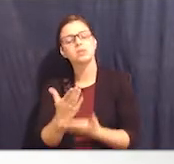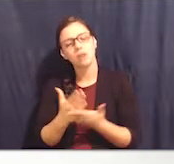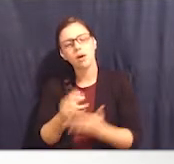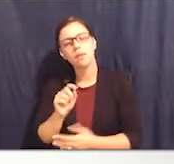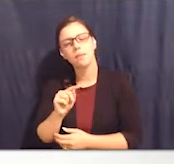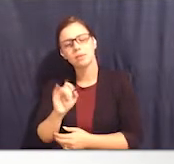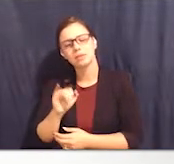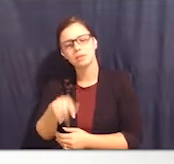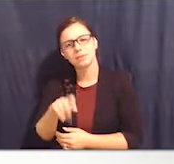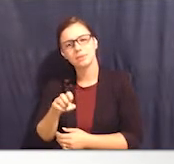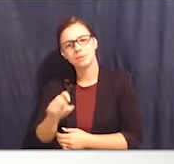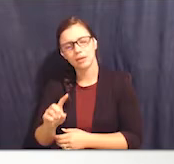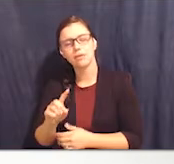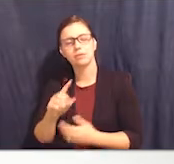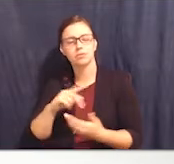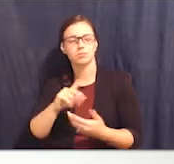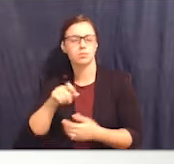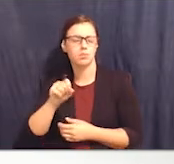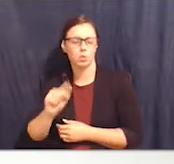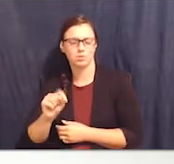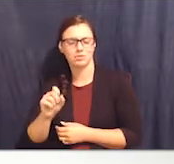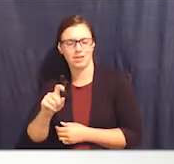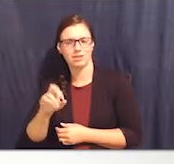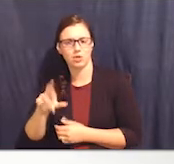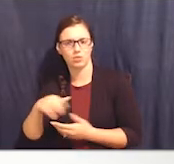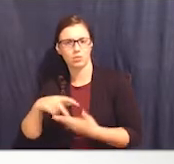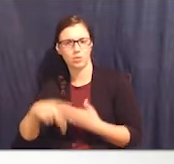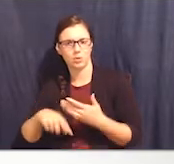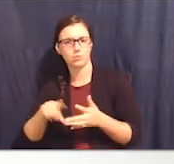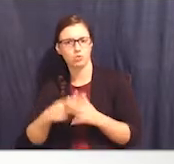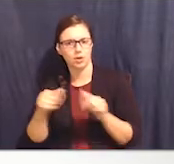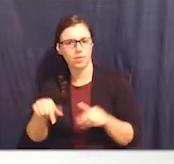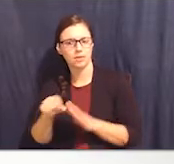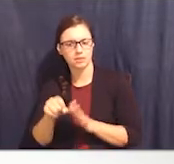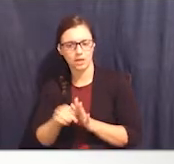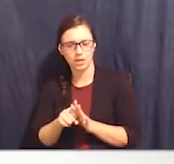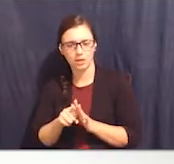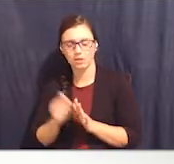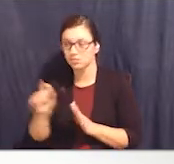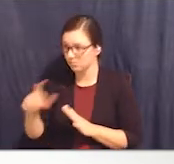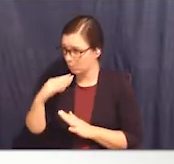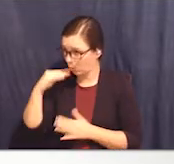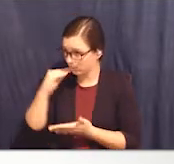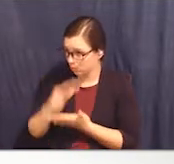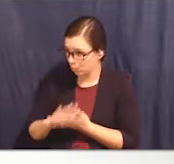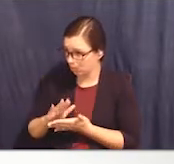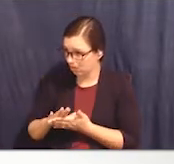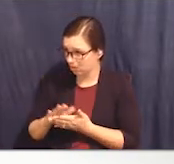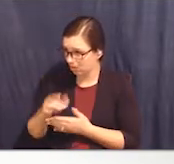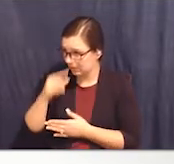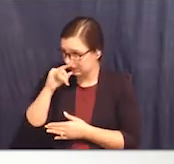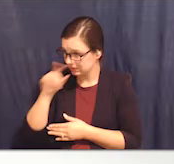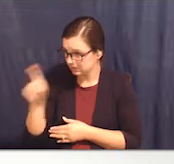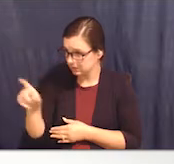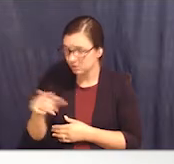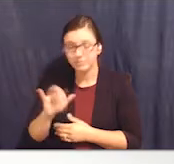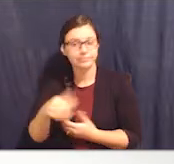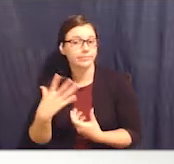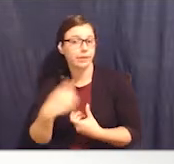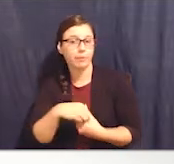diploma saying that you've exited school. That could be a special diploma, as we know many students received a special diploma here in Florida for many